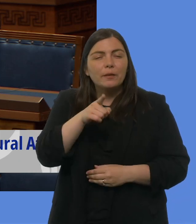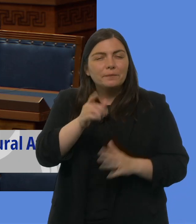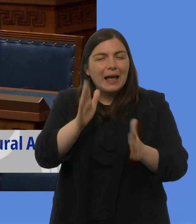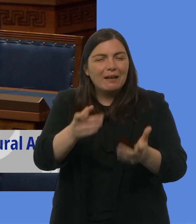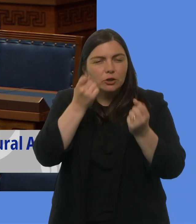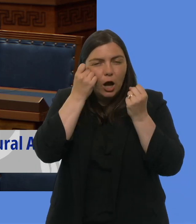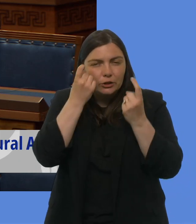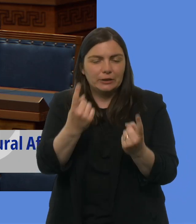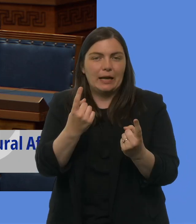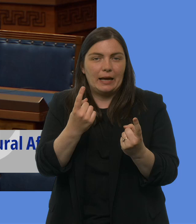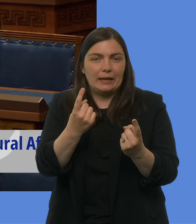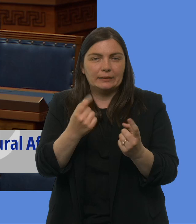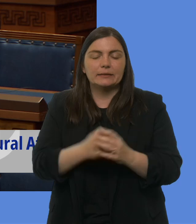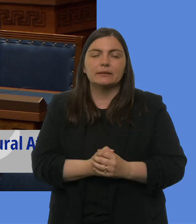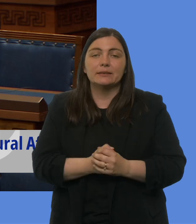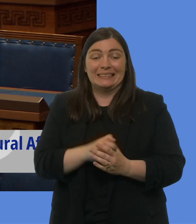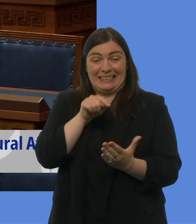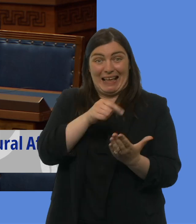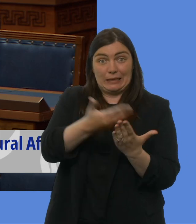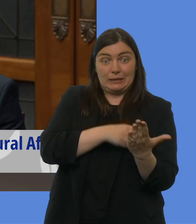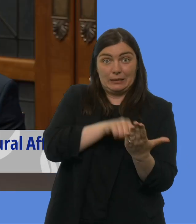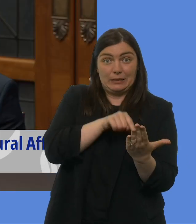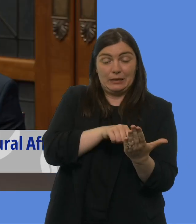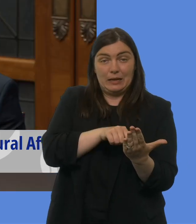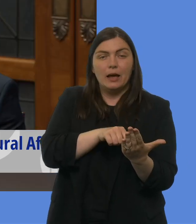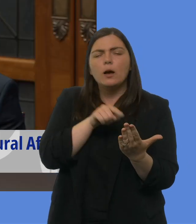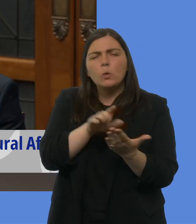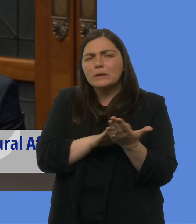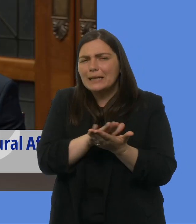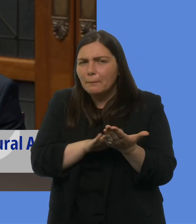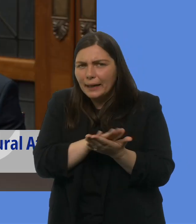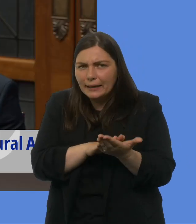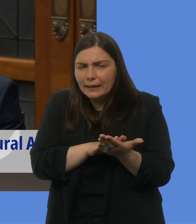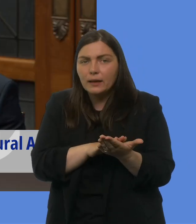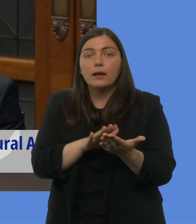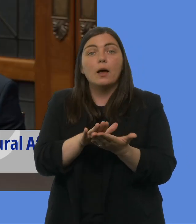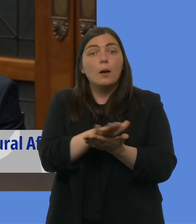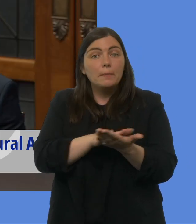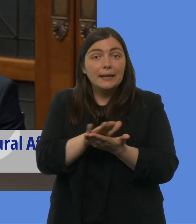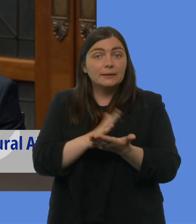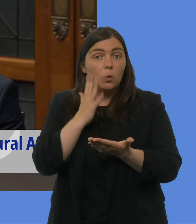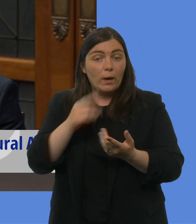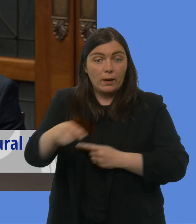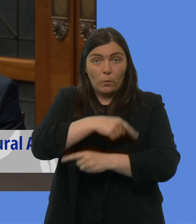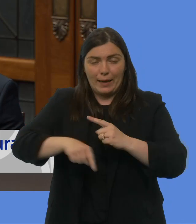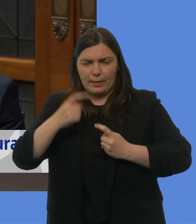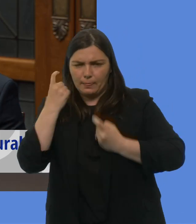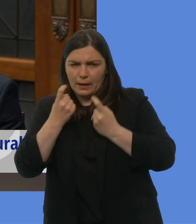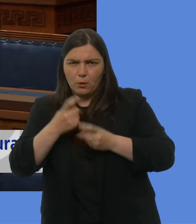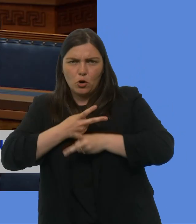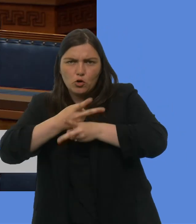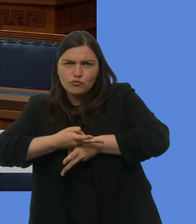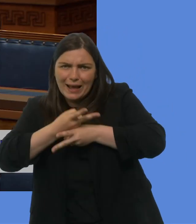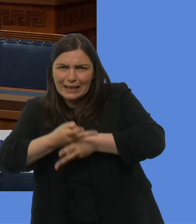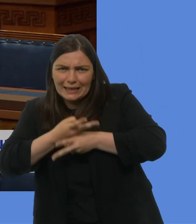in terms of SORPI, essentially what that means is that when taking into account regulation or enforcement against NI Water